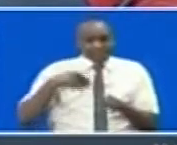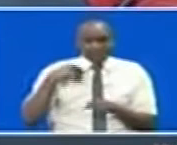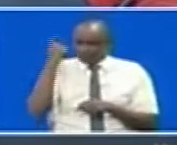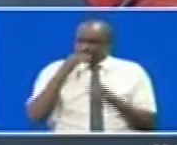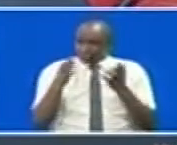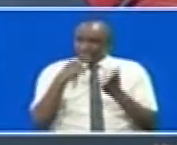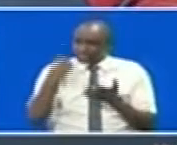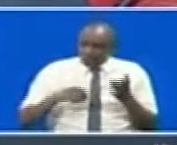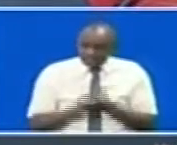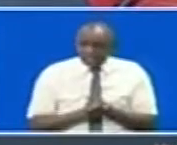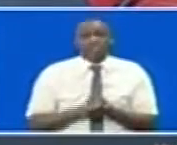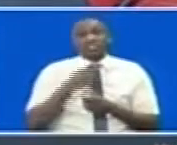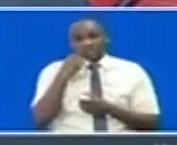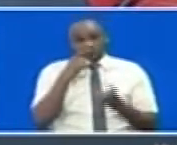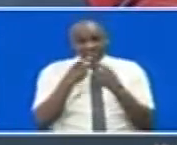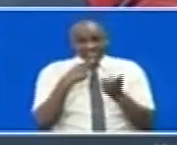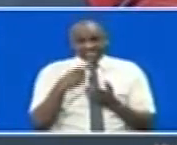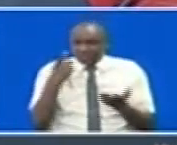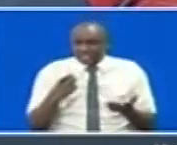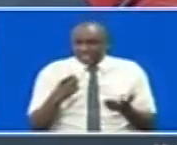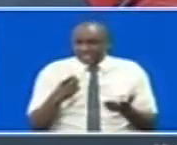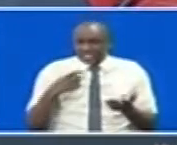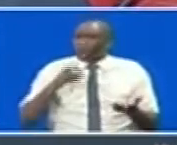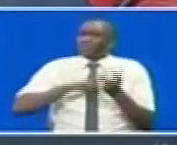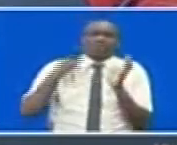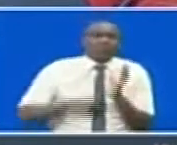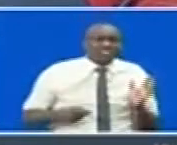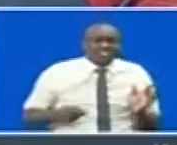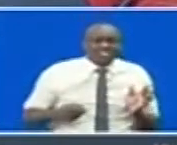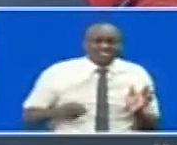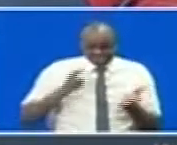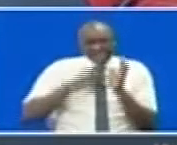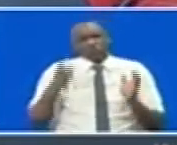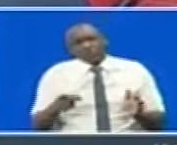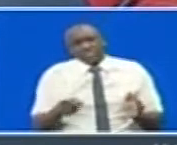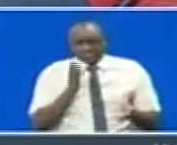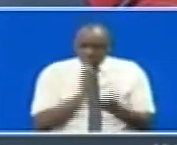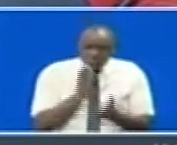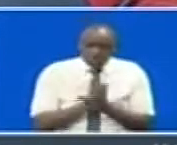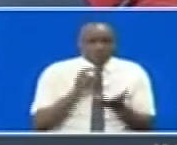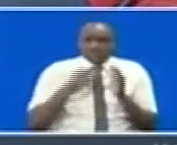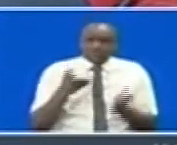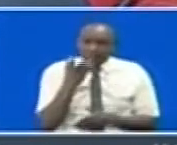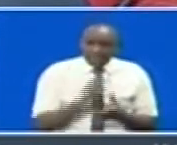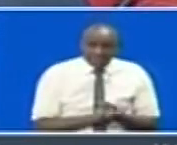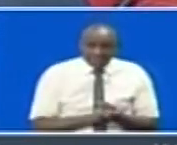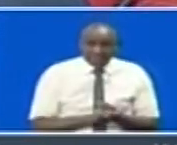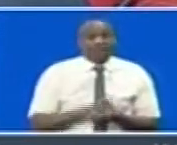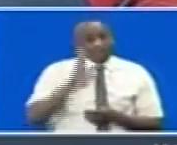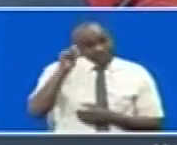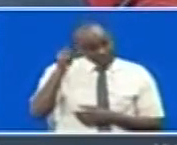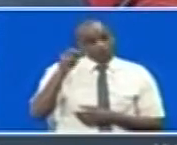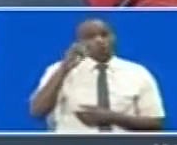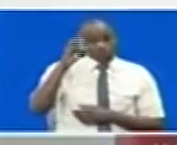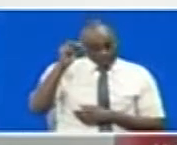as well, when we said we're going to discuss this, asked, so what is the definition of hate speech, and do we really understand it, considering Babu Owino himself